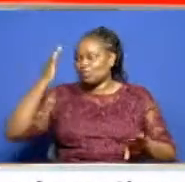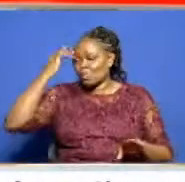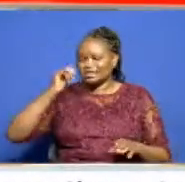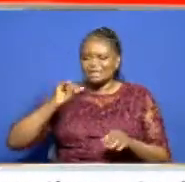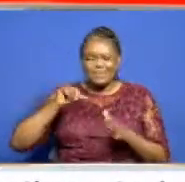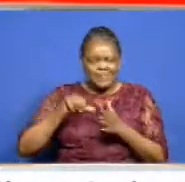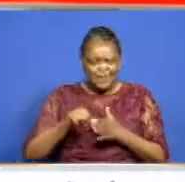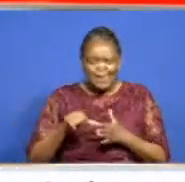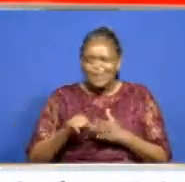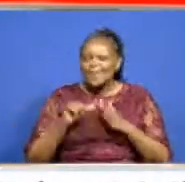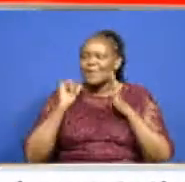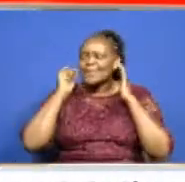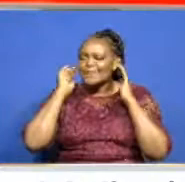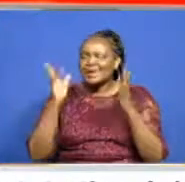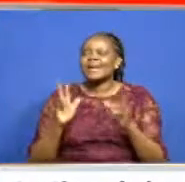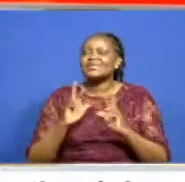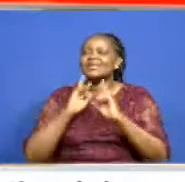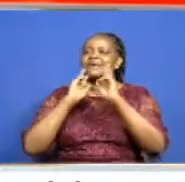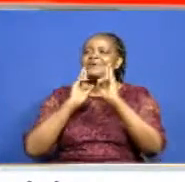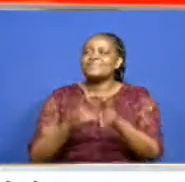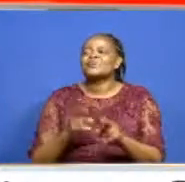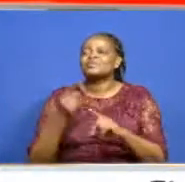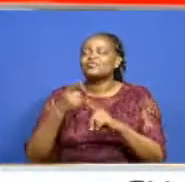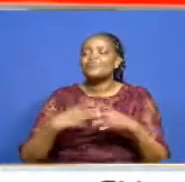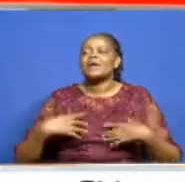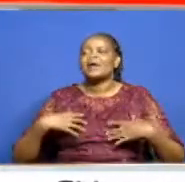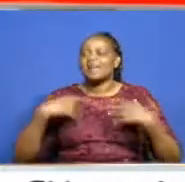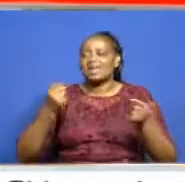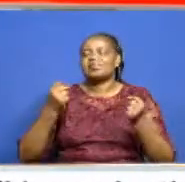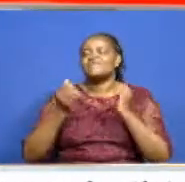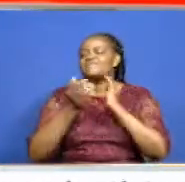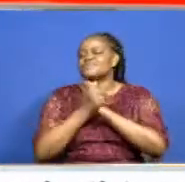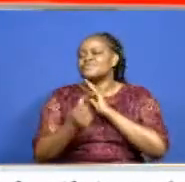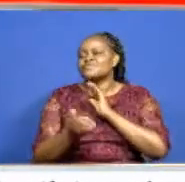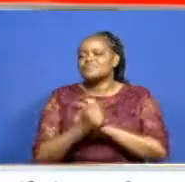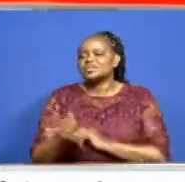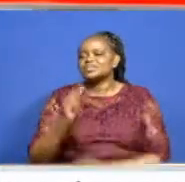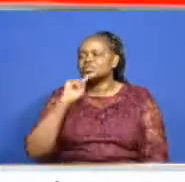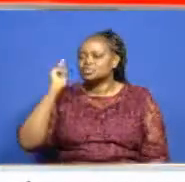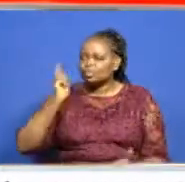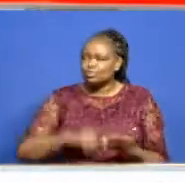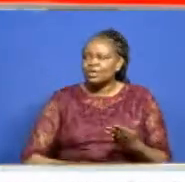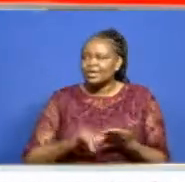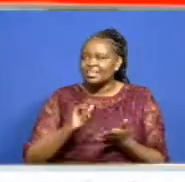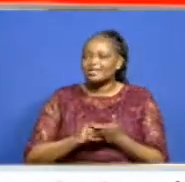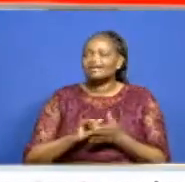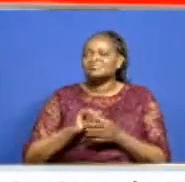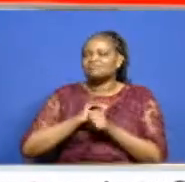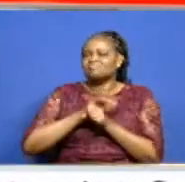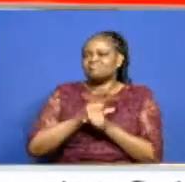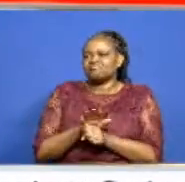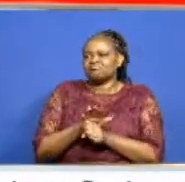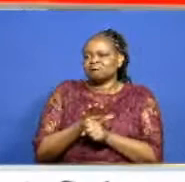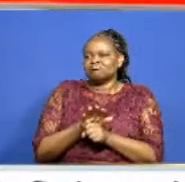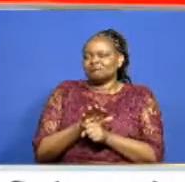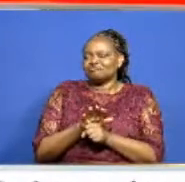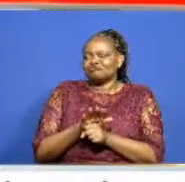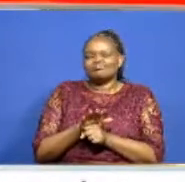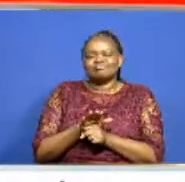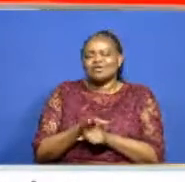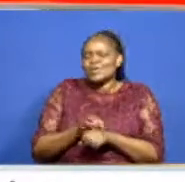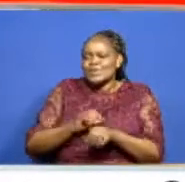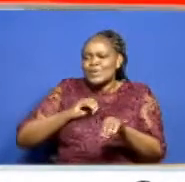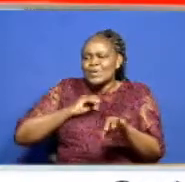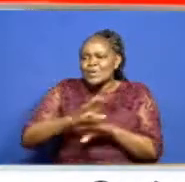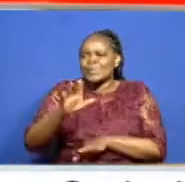and according to the reports from the health experts, they are telling us that this thing is highly contagious, and